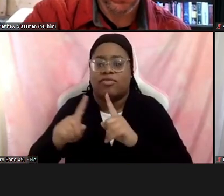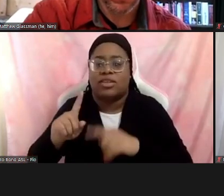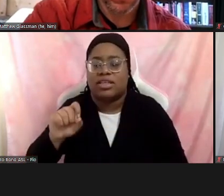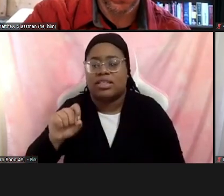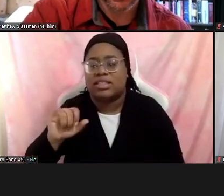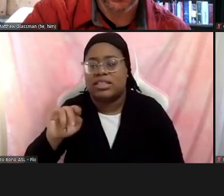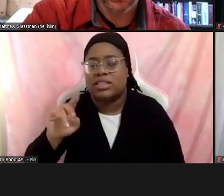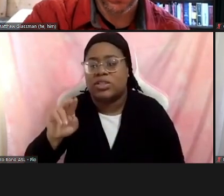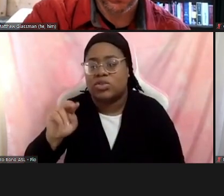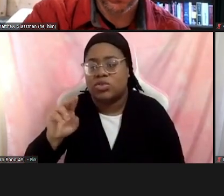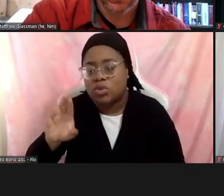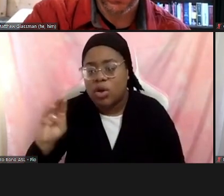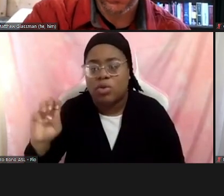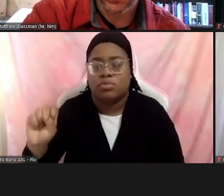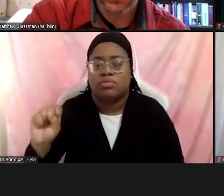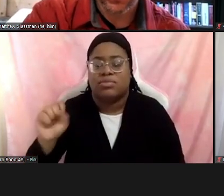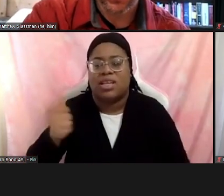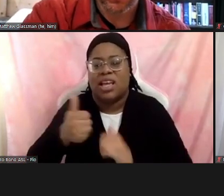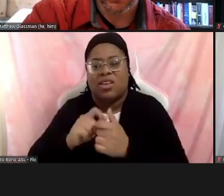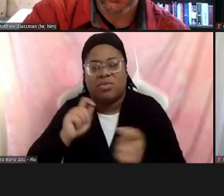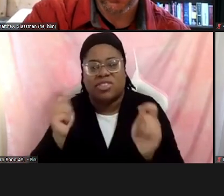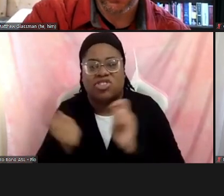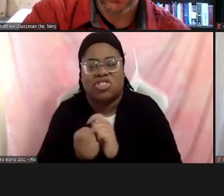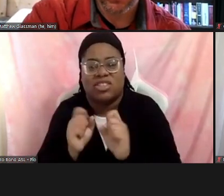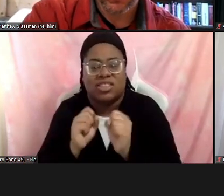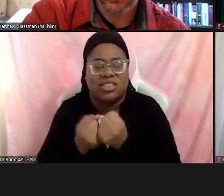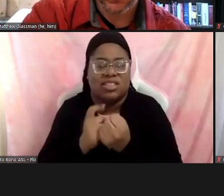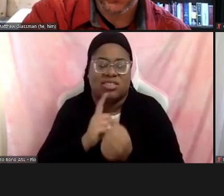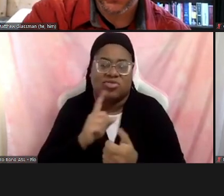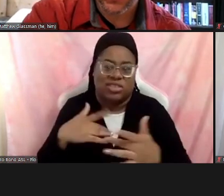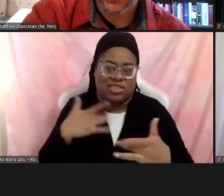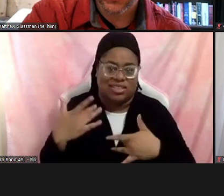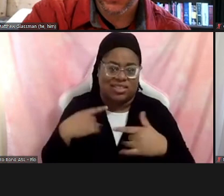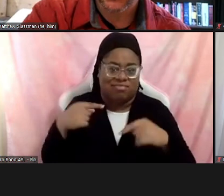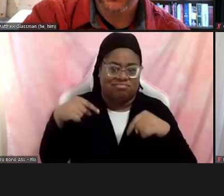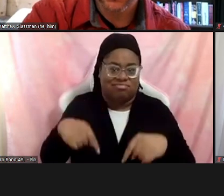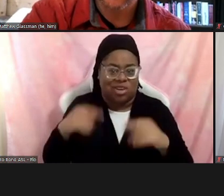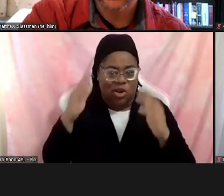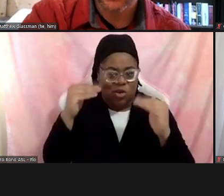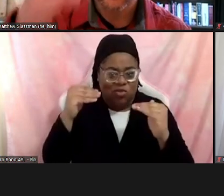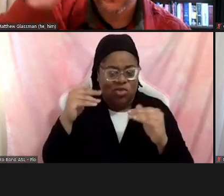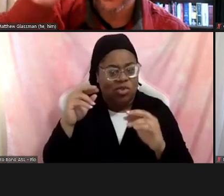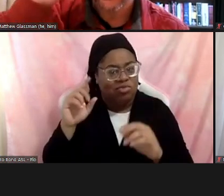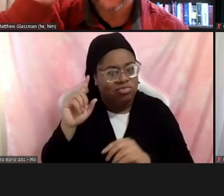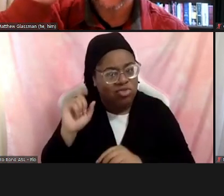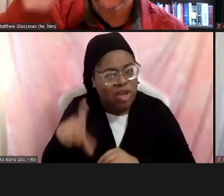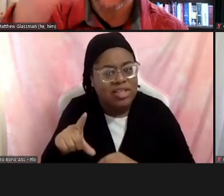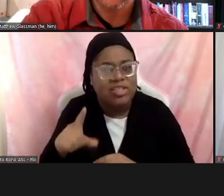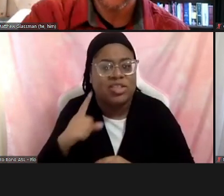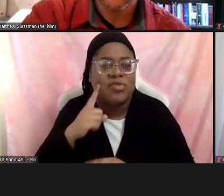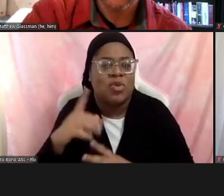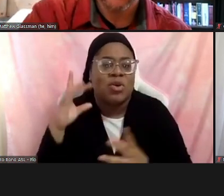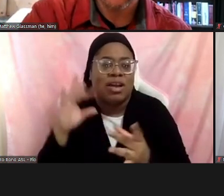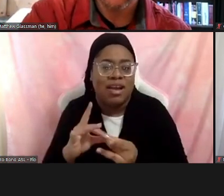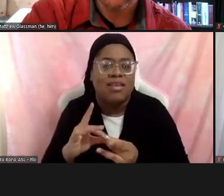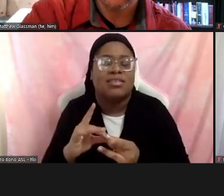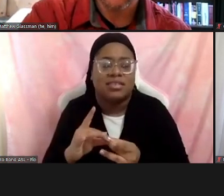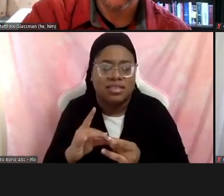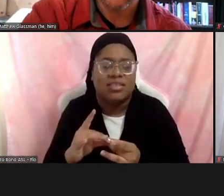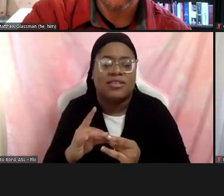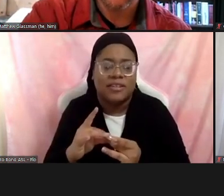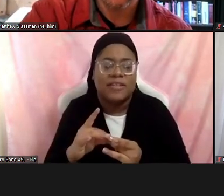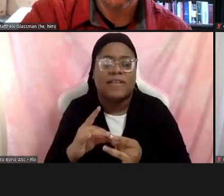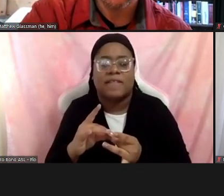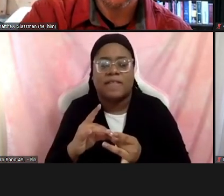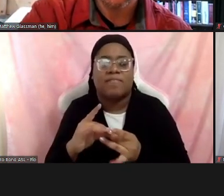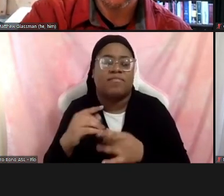can we change society? And I think this is a very exciting, hopeful question to be connected to. And